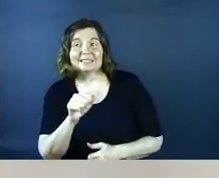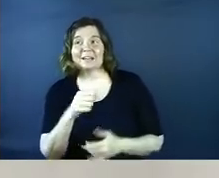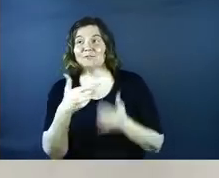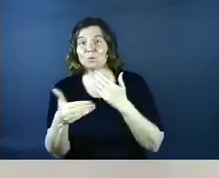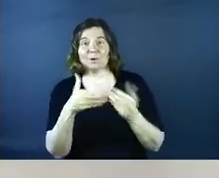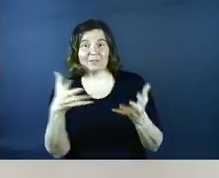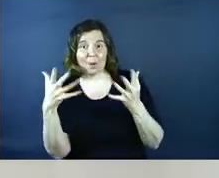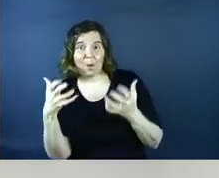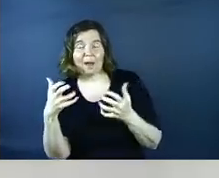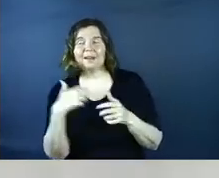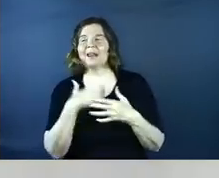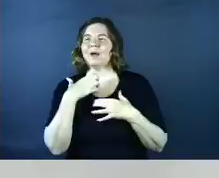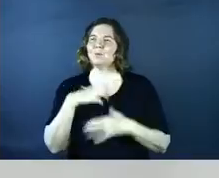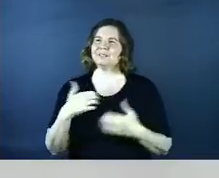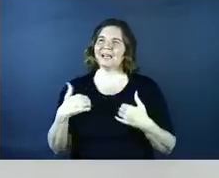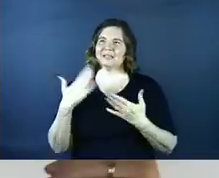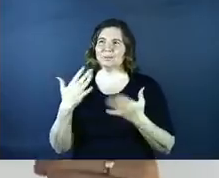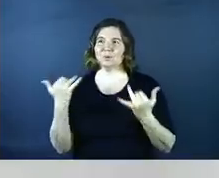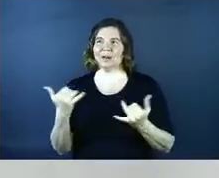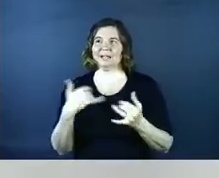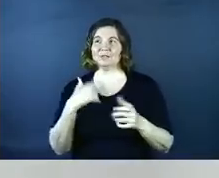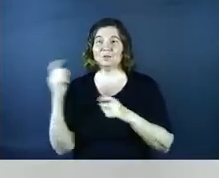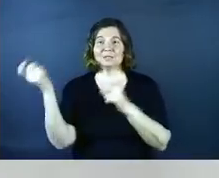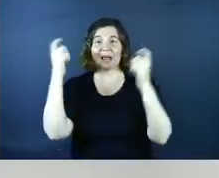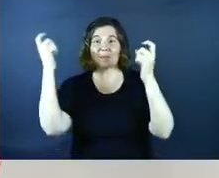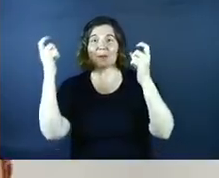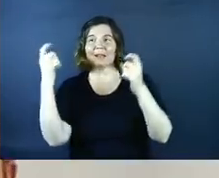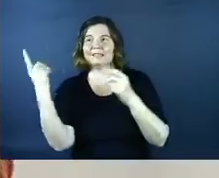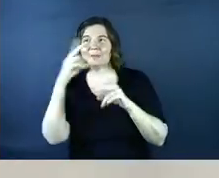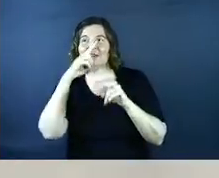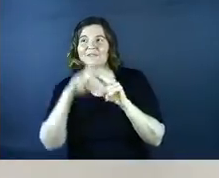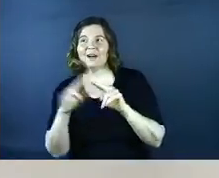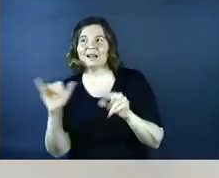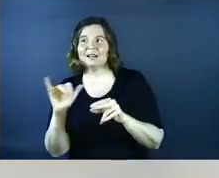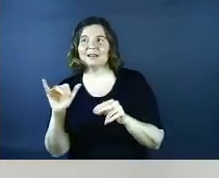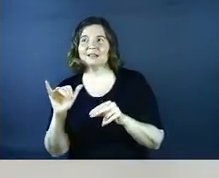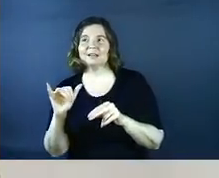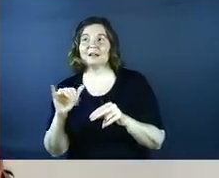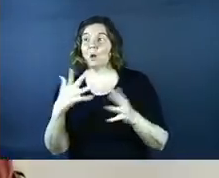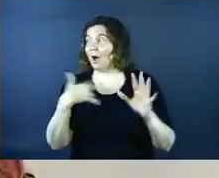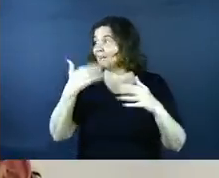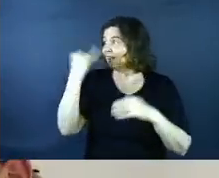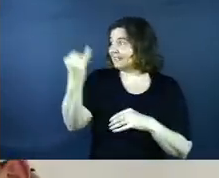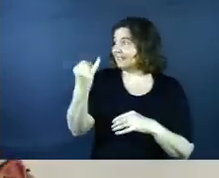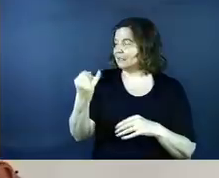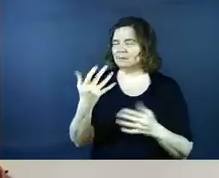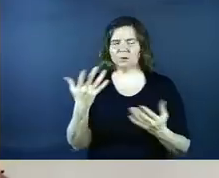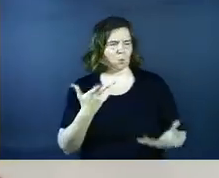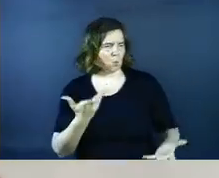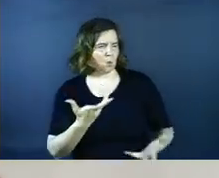wherever they wanted. And I wish I had some way right now to like celebrate something fun, like a popper. I got an idea.